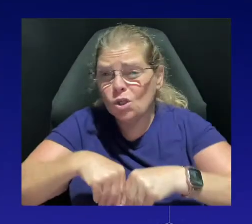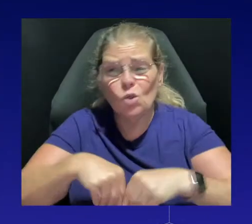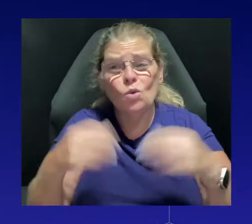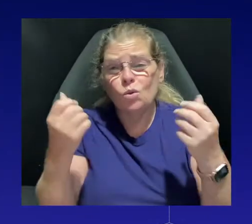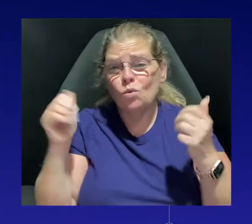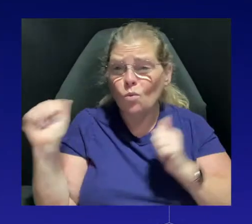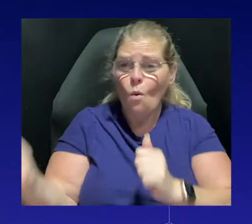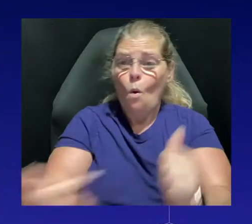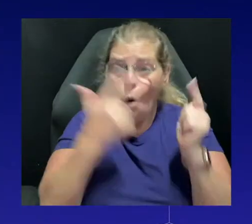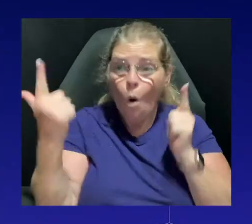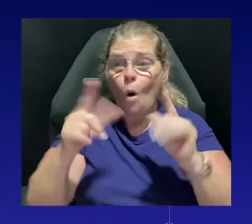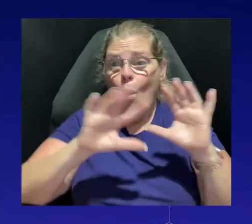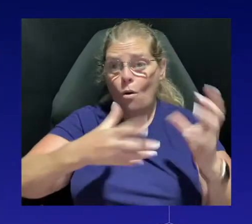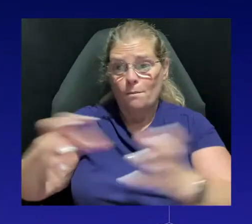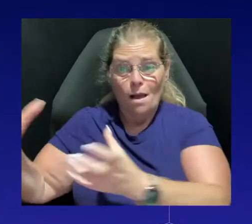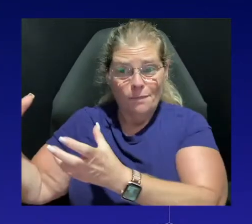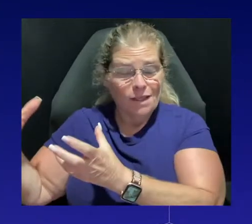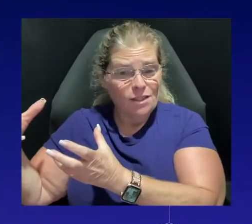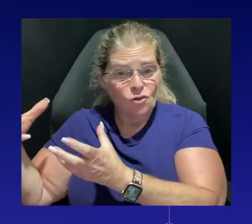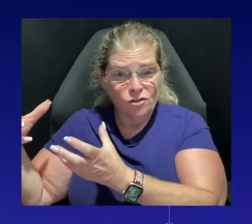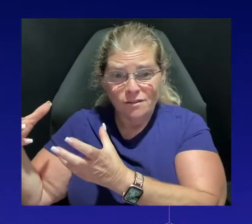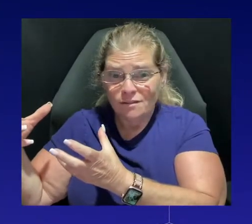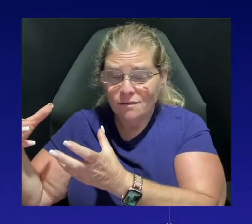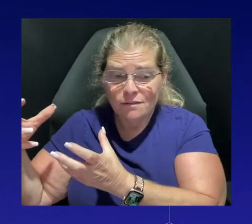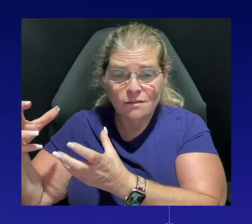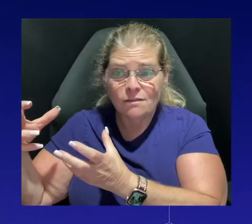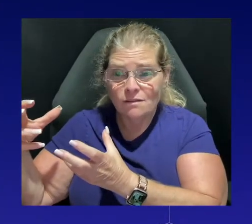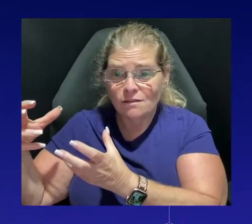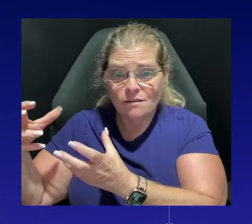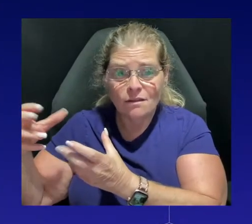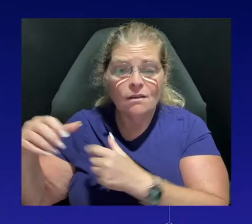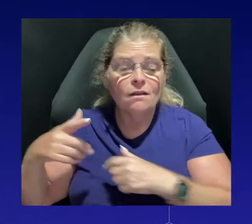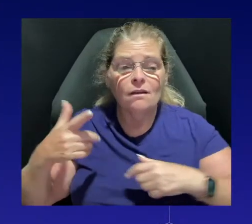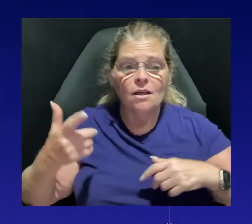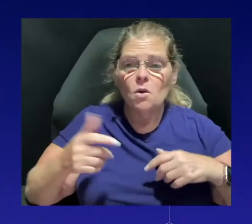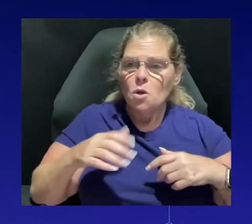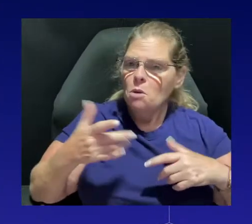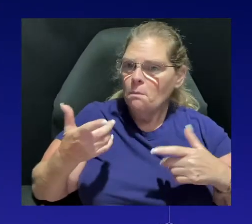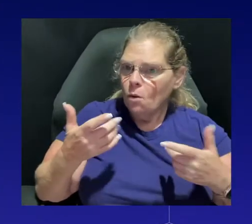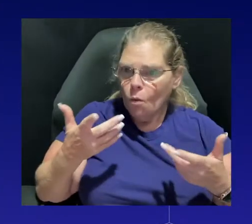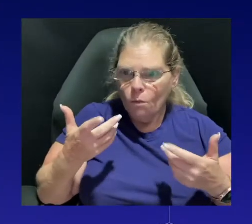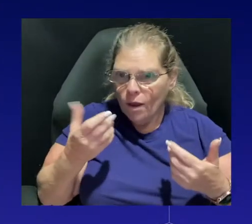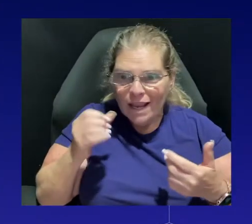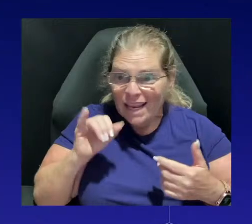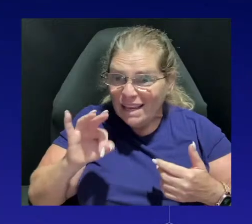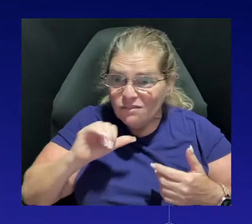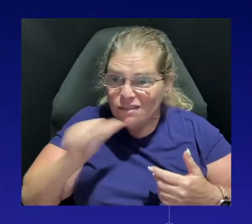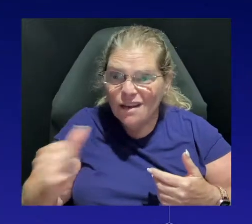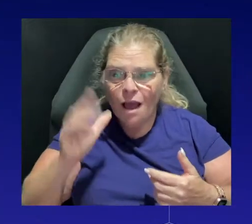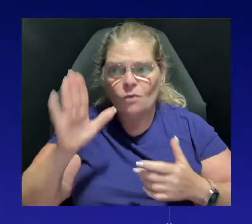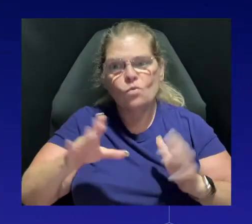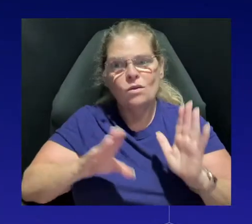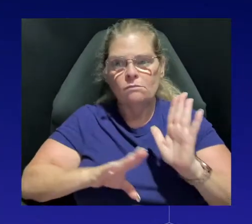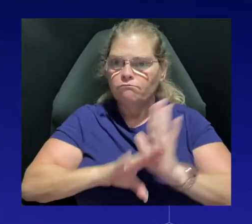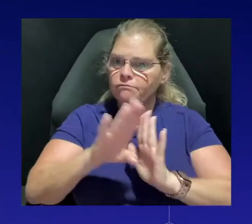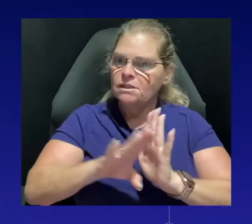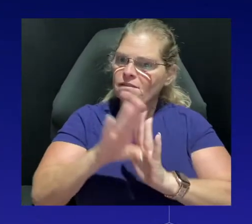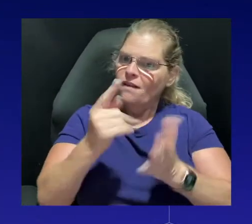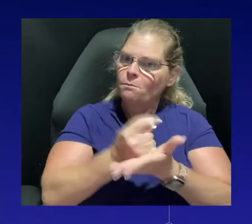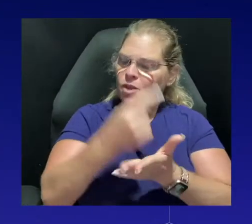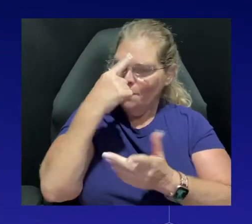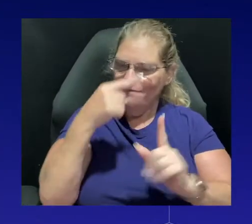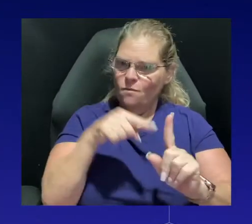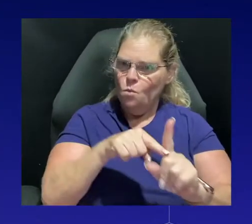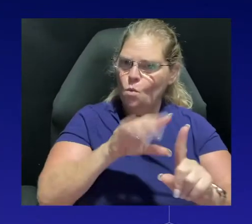all populations in order for us to not develop therapies just specific for one group, which stands to widen